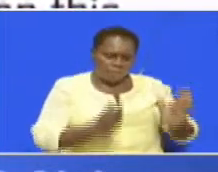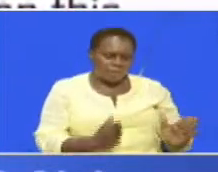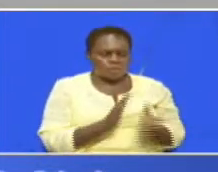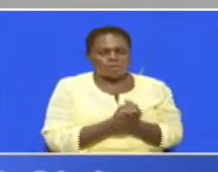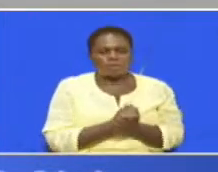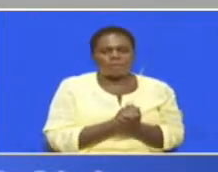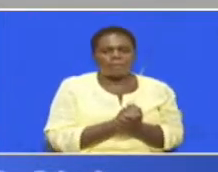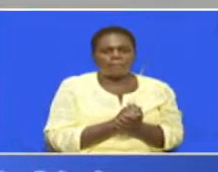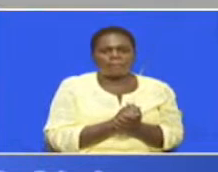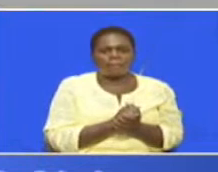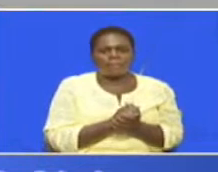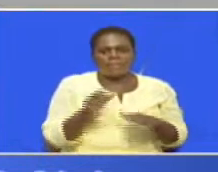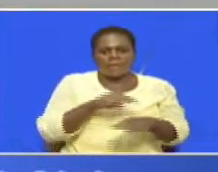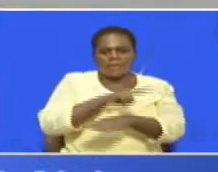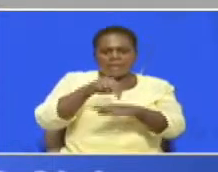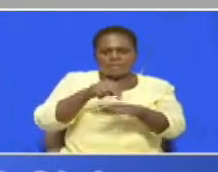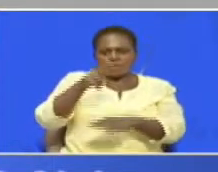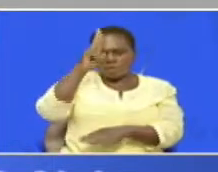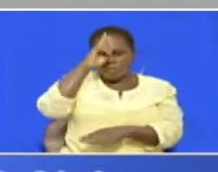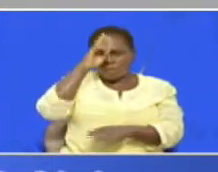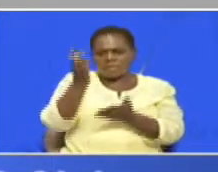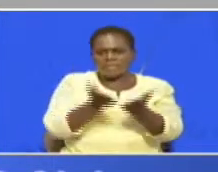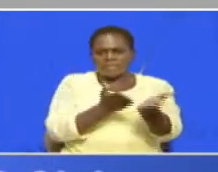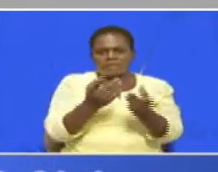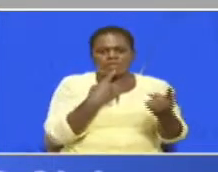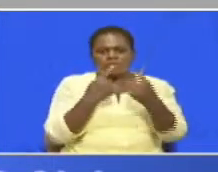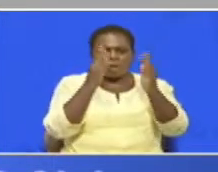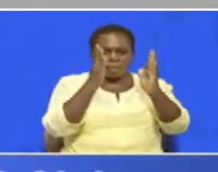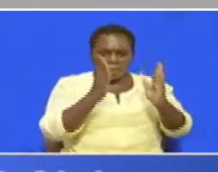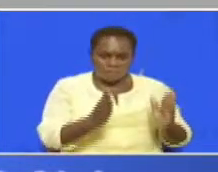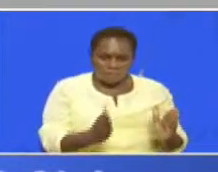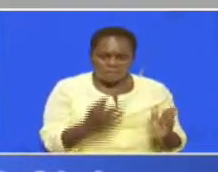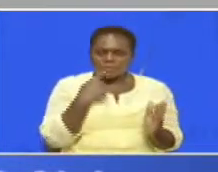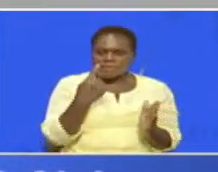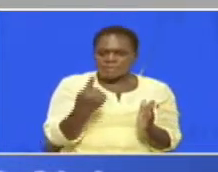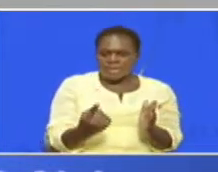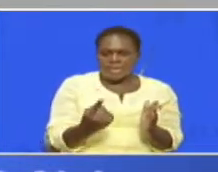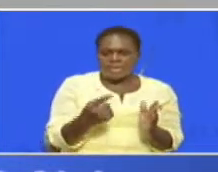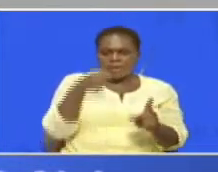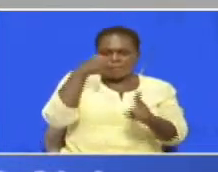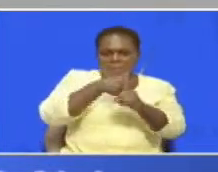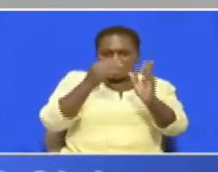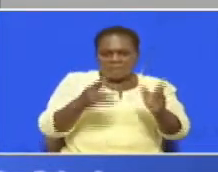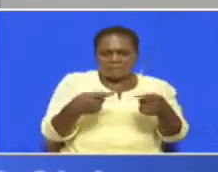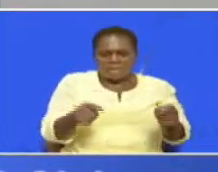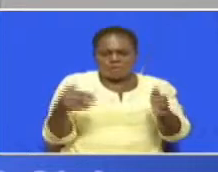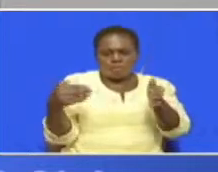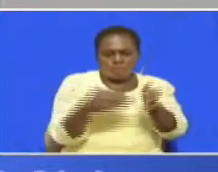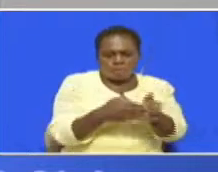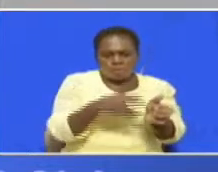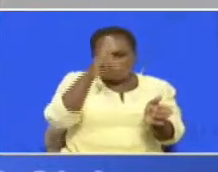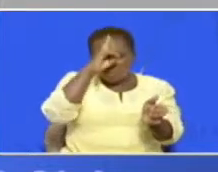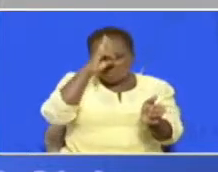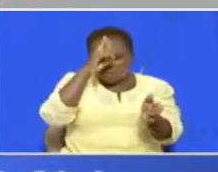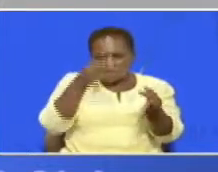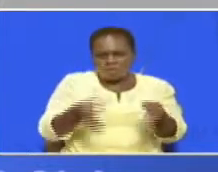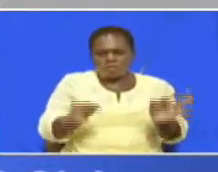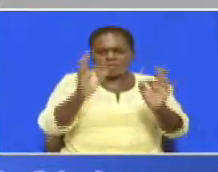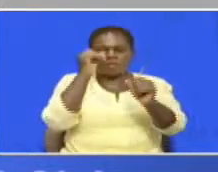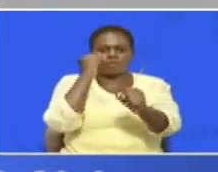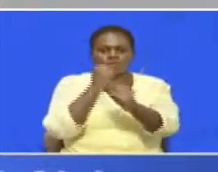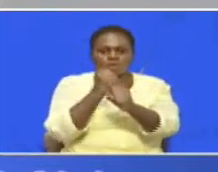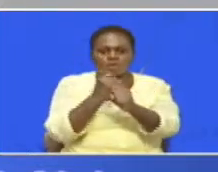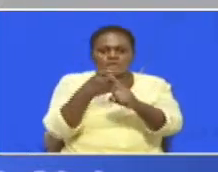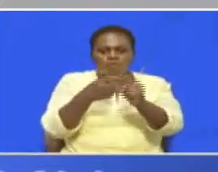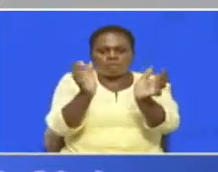in Nairobi. National Police Service spokesman Bruno Shioso saying Mwangi attempted to block police officers on official duty